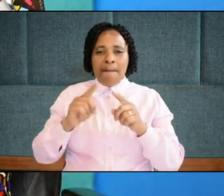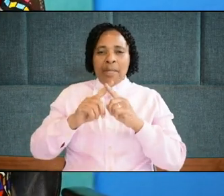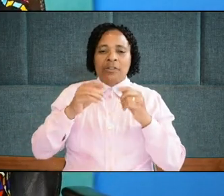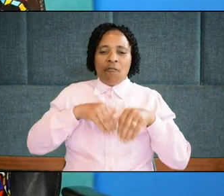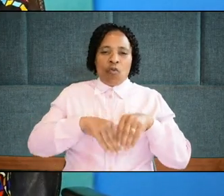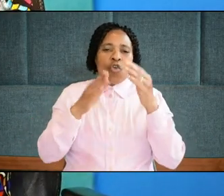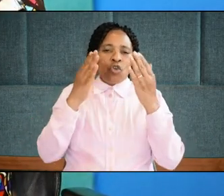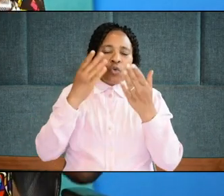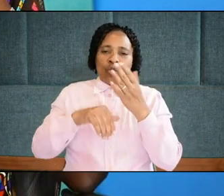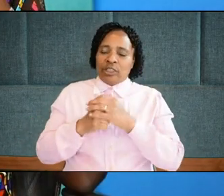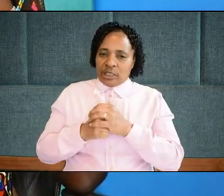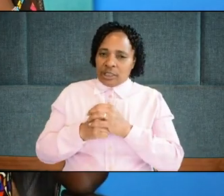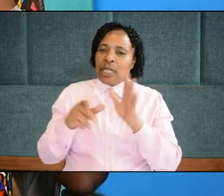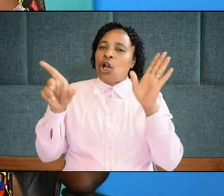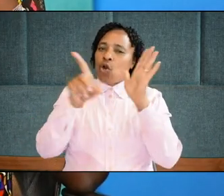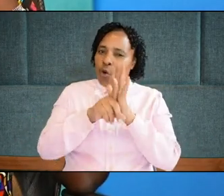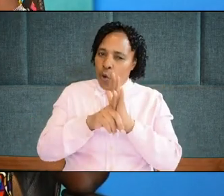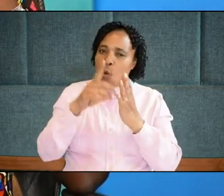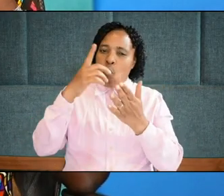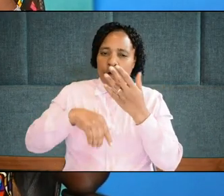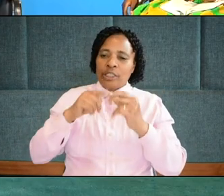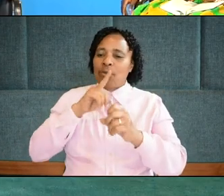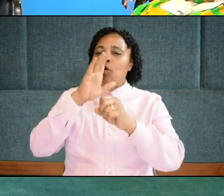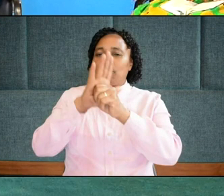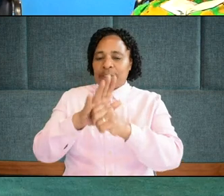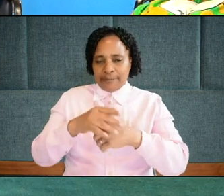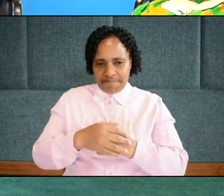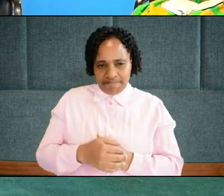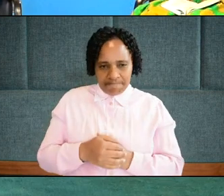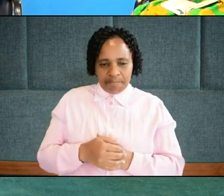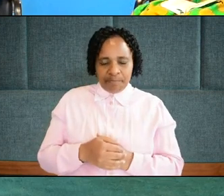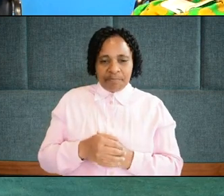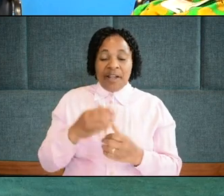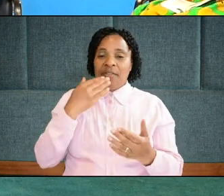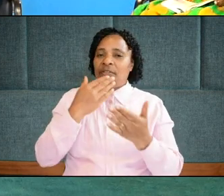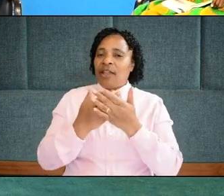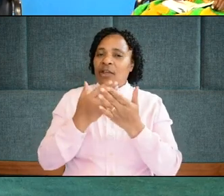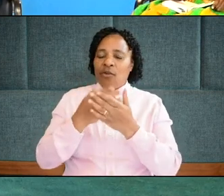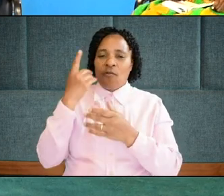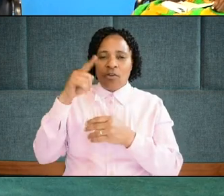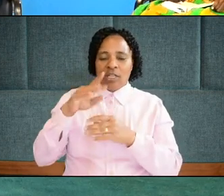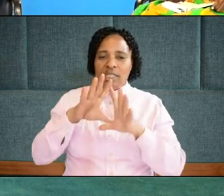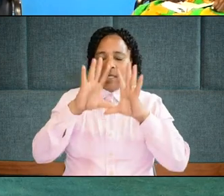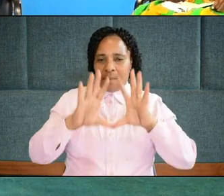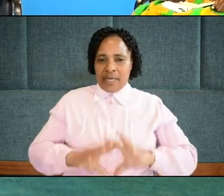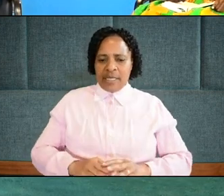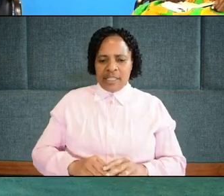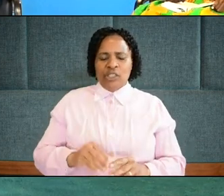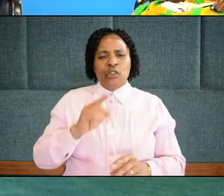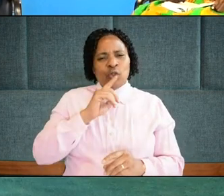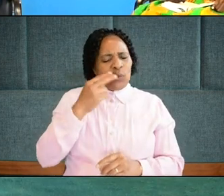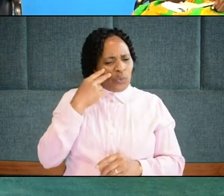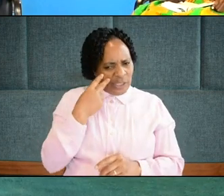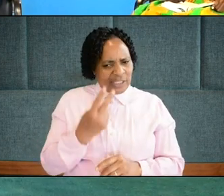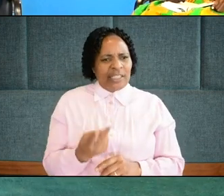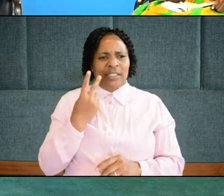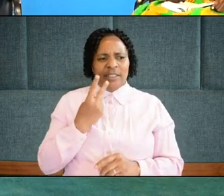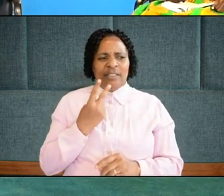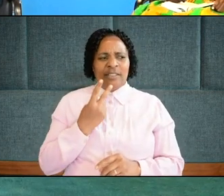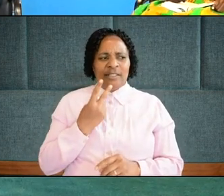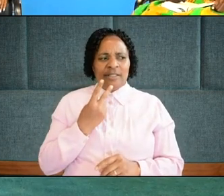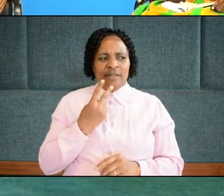followed suit with what they had promised. Amen. Thank you for that summary. And so we see